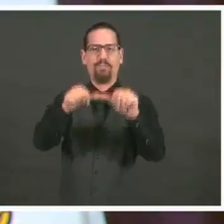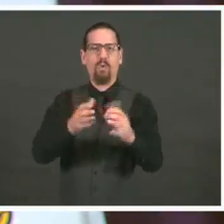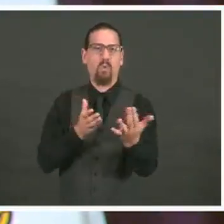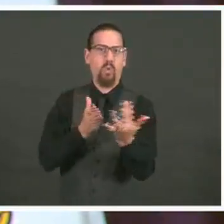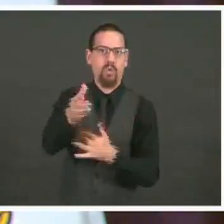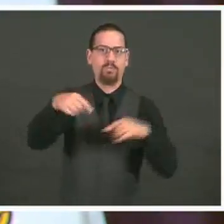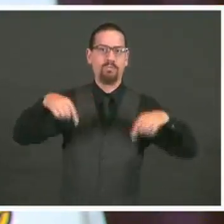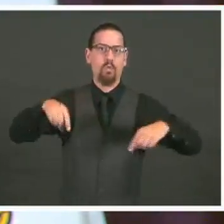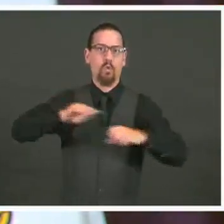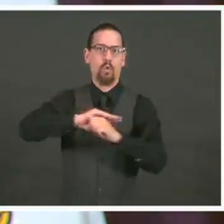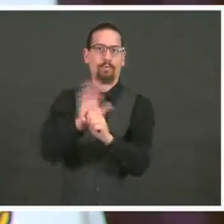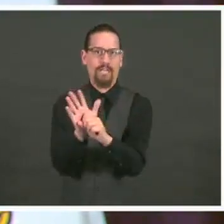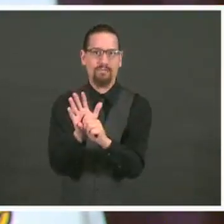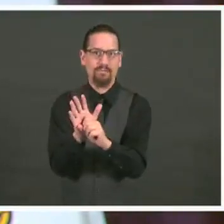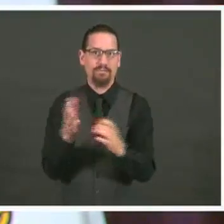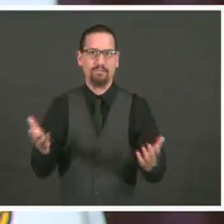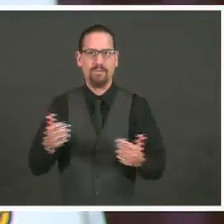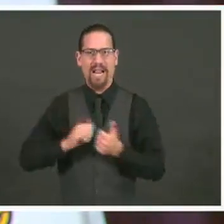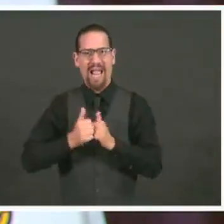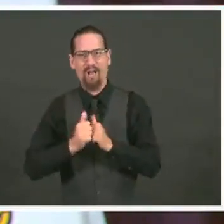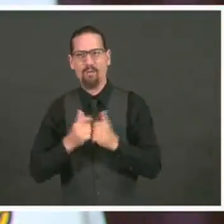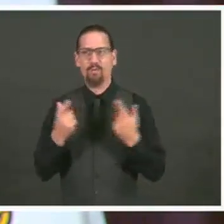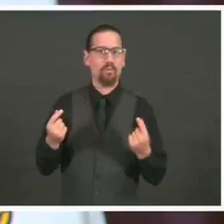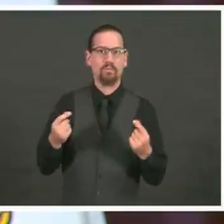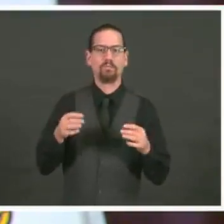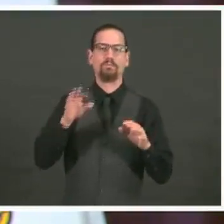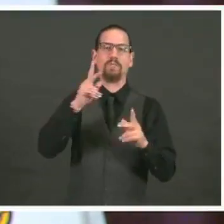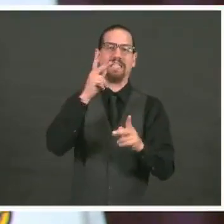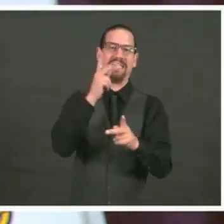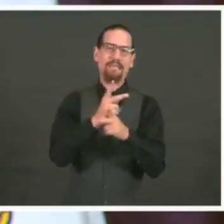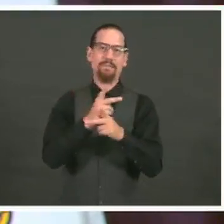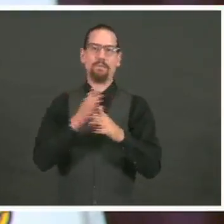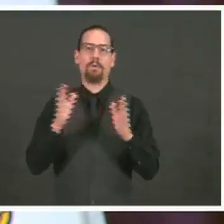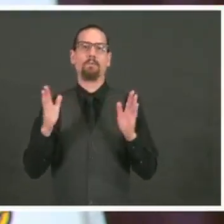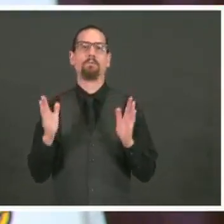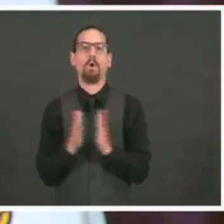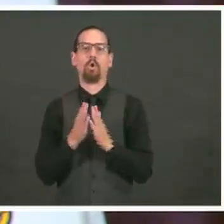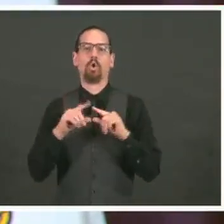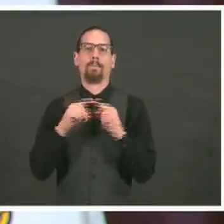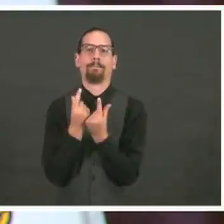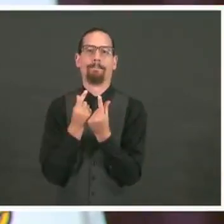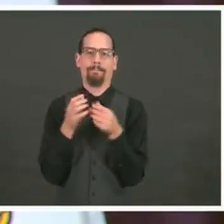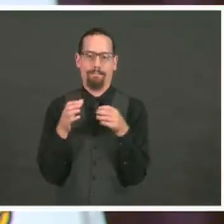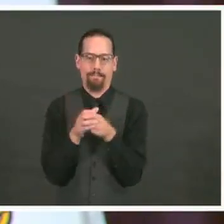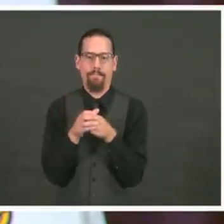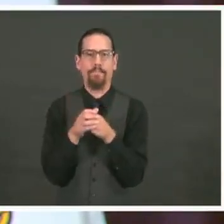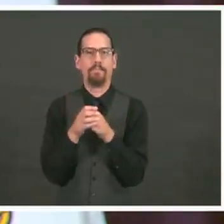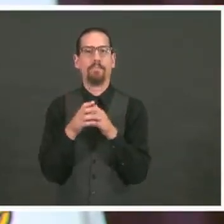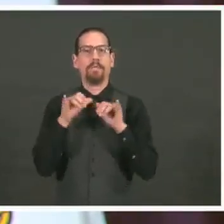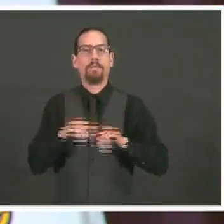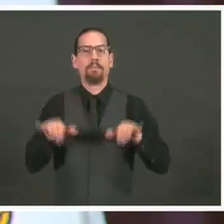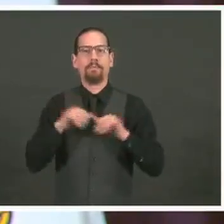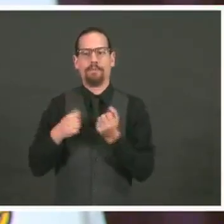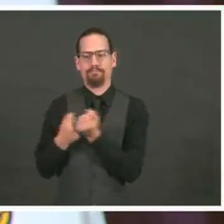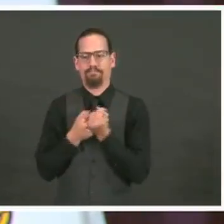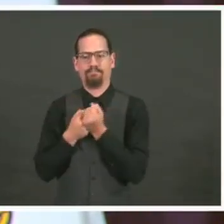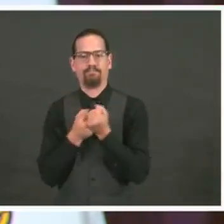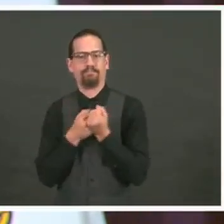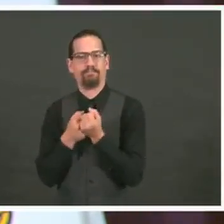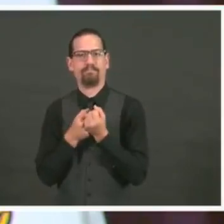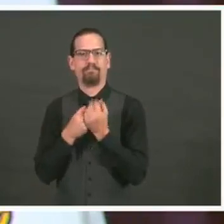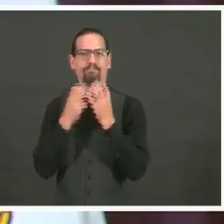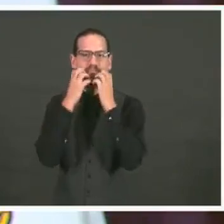consistent, keeping it small, keeping it stable. To circle back to schools quickly, I want to relay that we